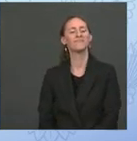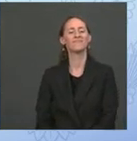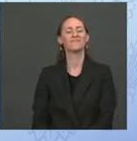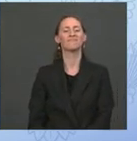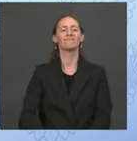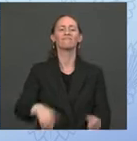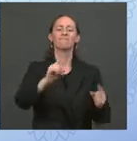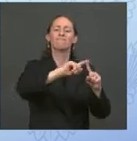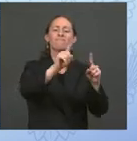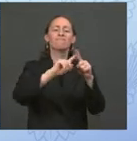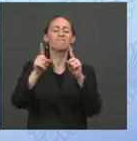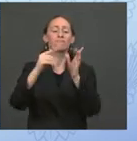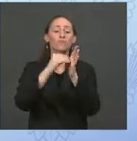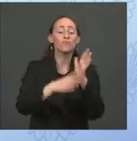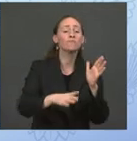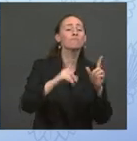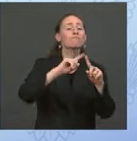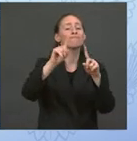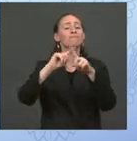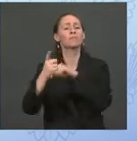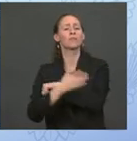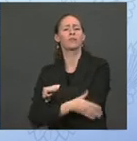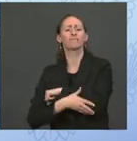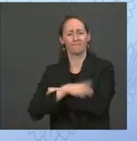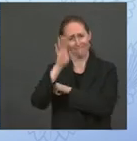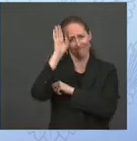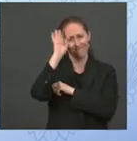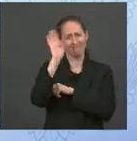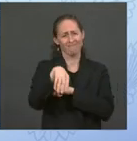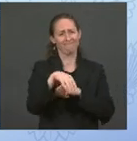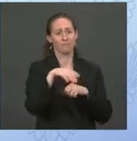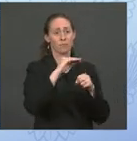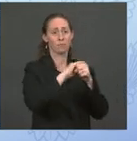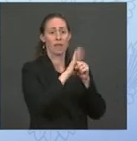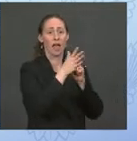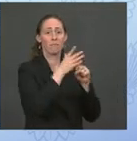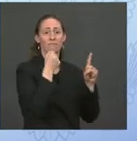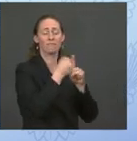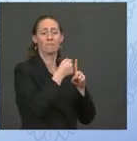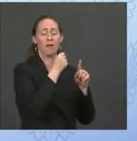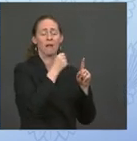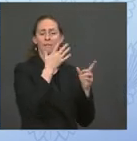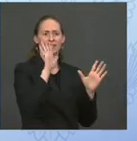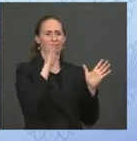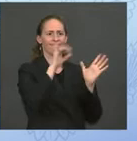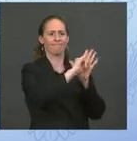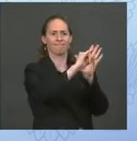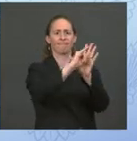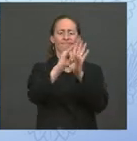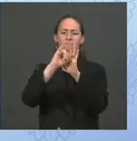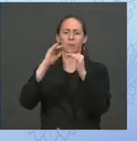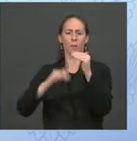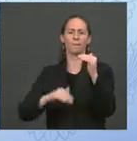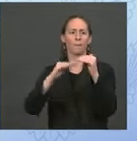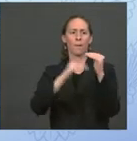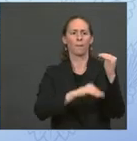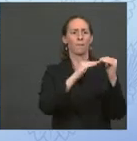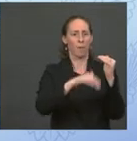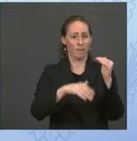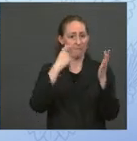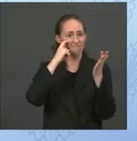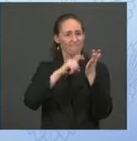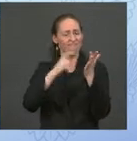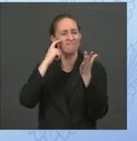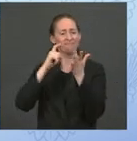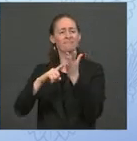pandemic has increased disparities in all walks of life, including education. And our work today requires us to collaborate with